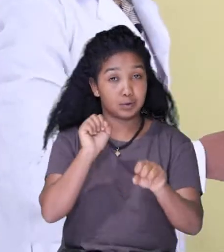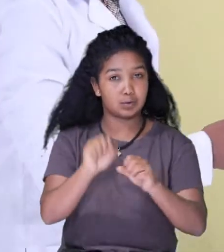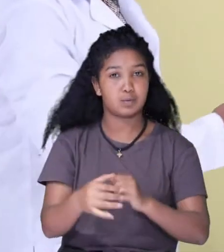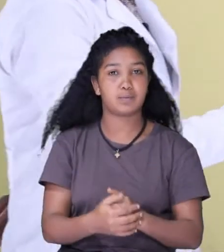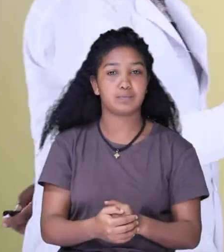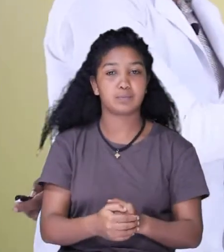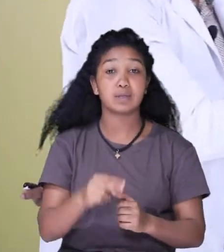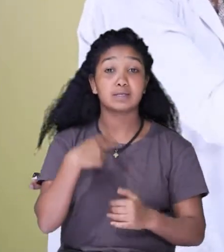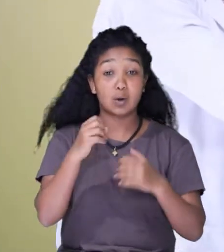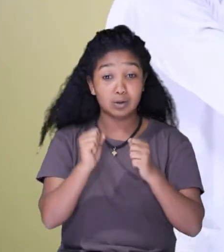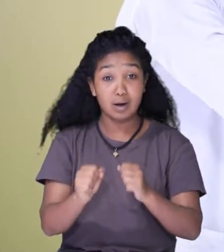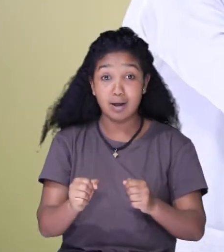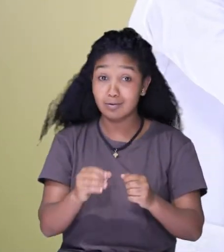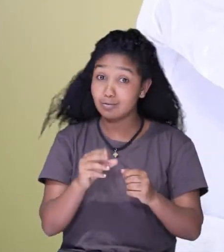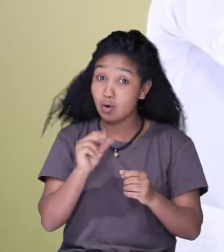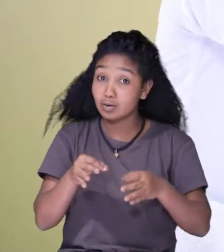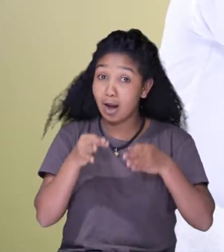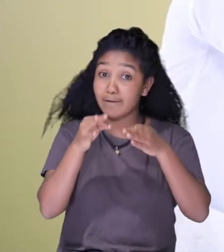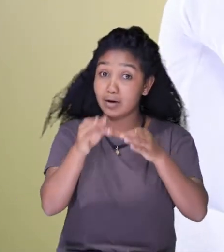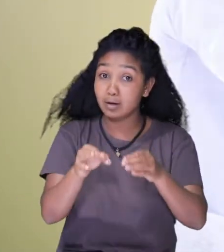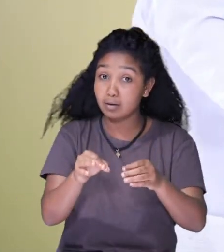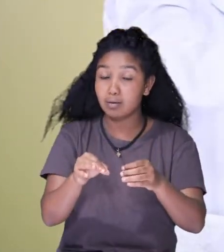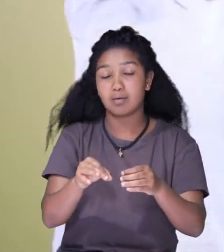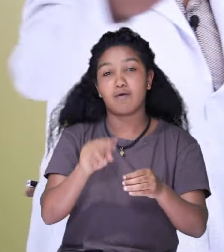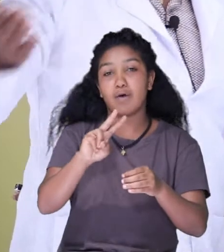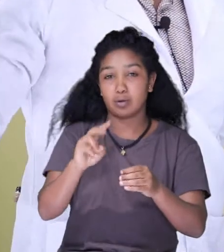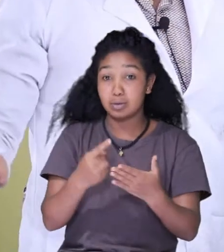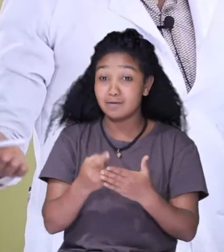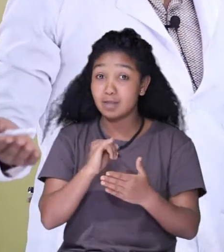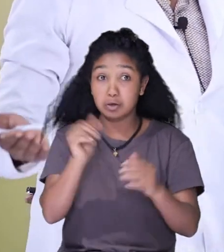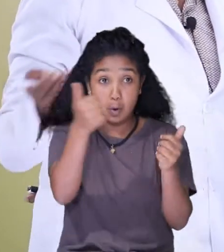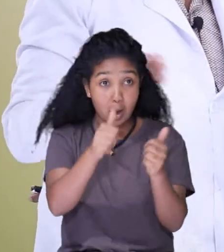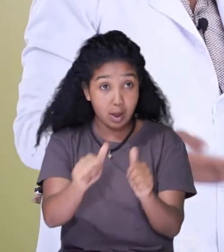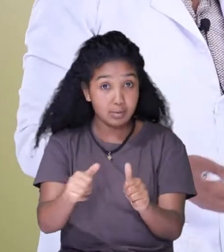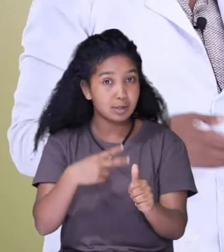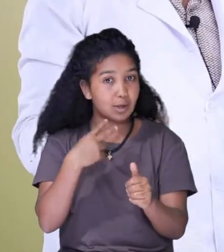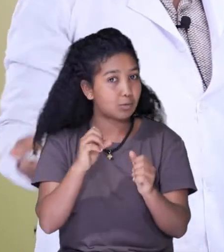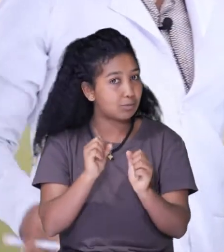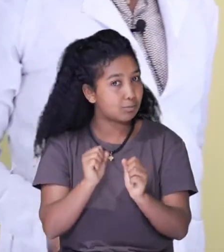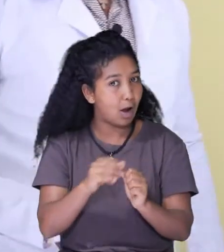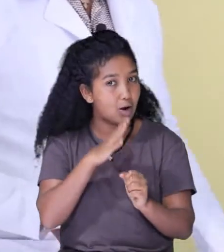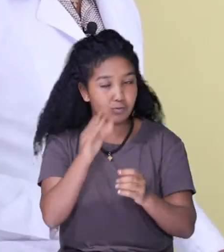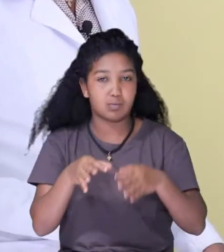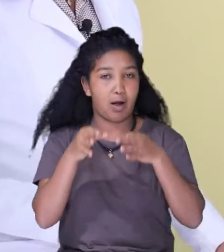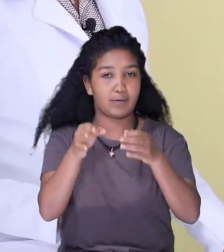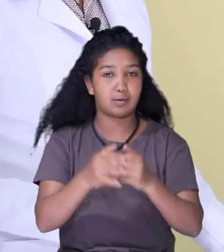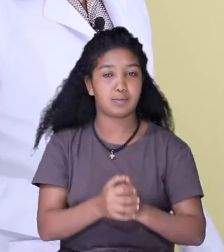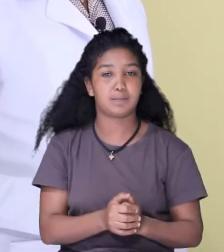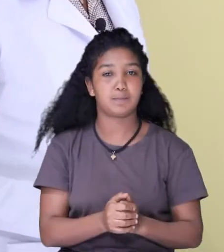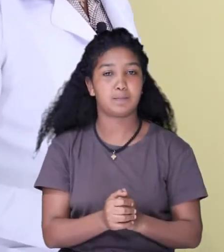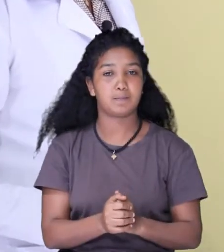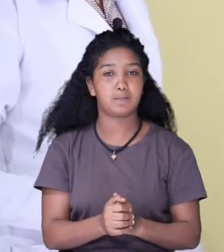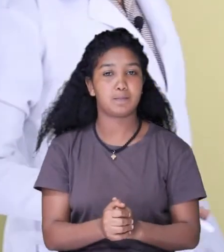So, sound cannot travel in vacuum. If there is no air, the sound cannot travel.